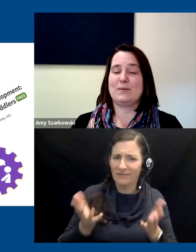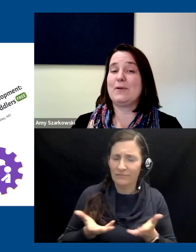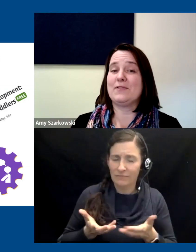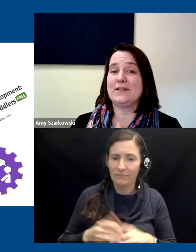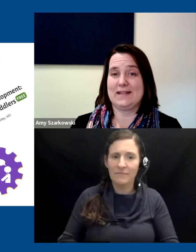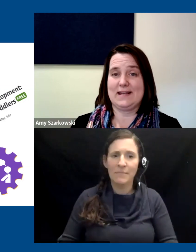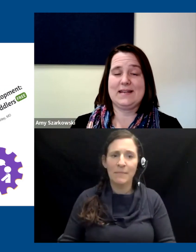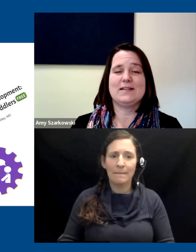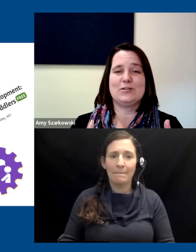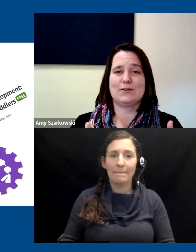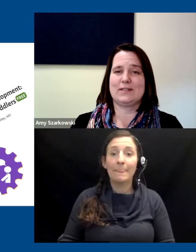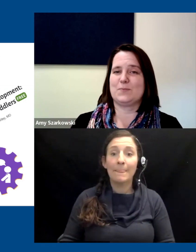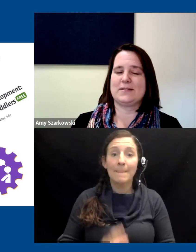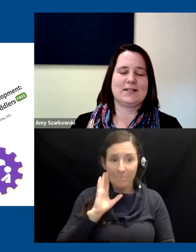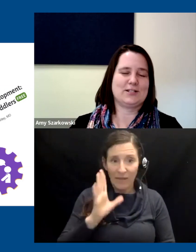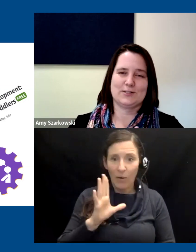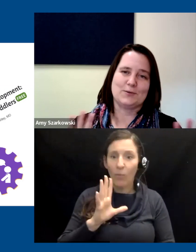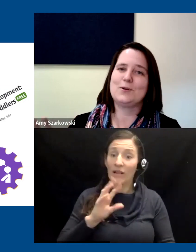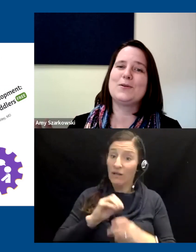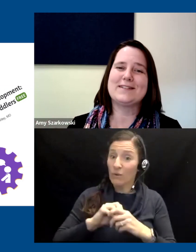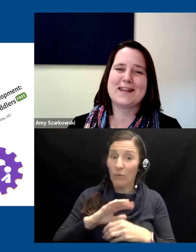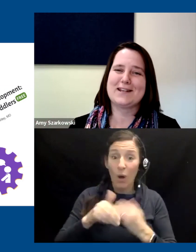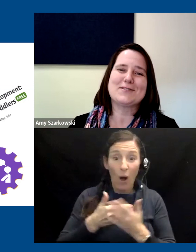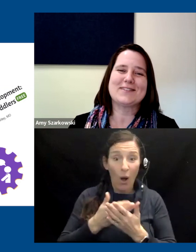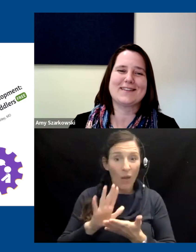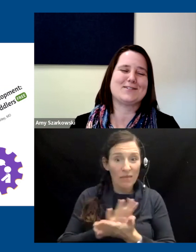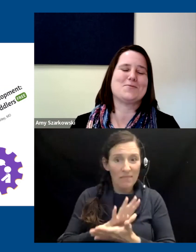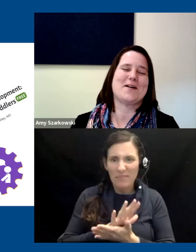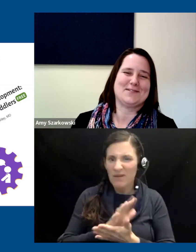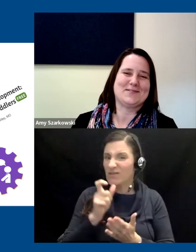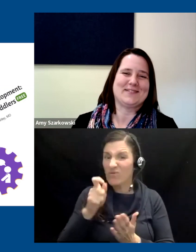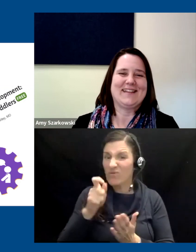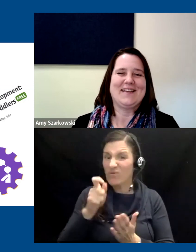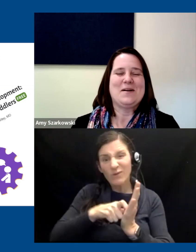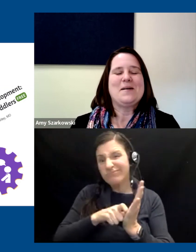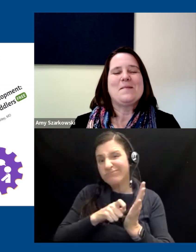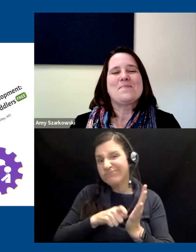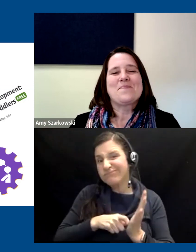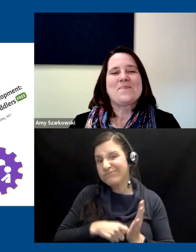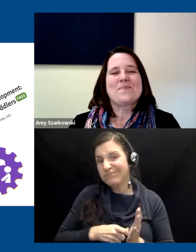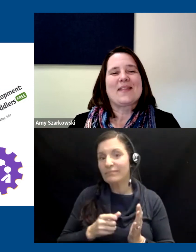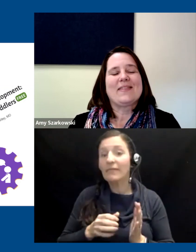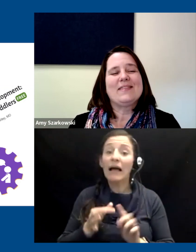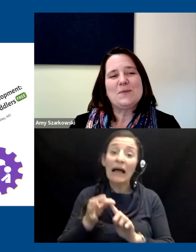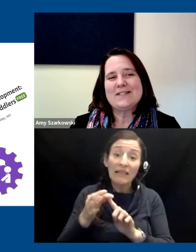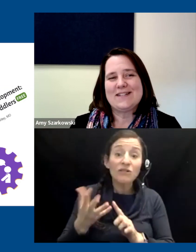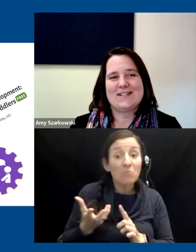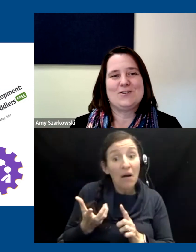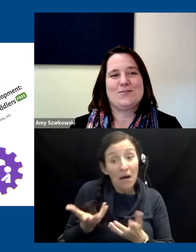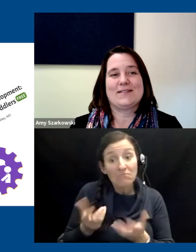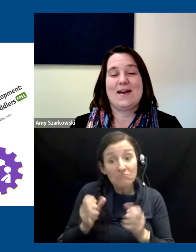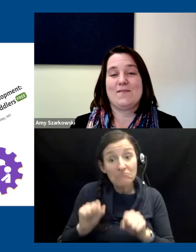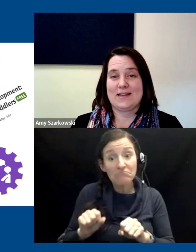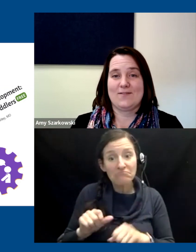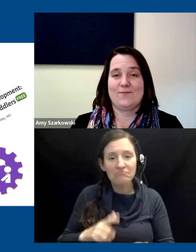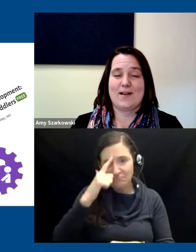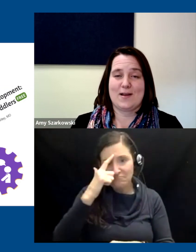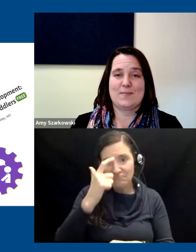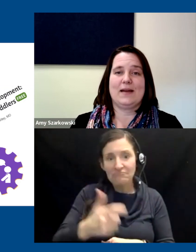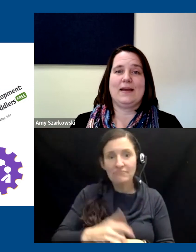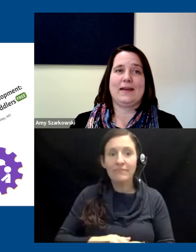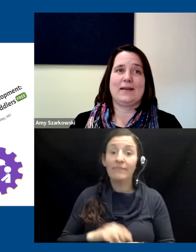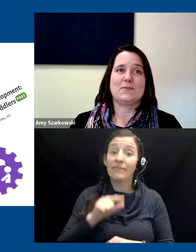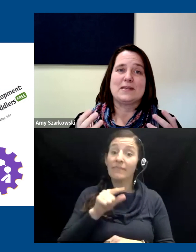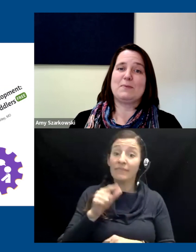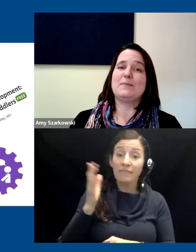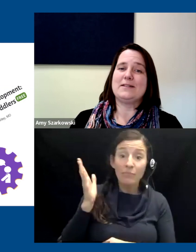that I'm going to be referencing during this presentation, so no need to take notes unless you want to. This presentation draws heavily